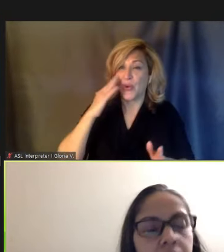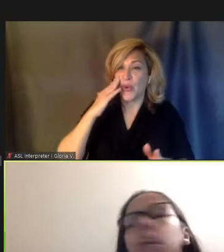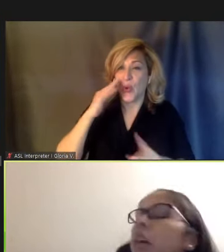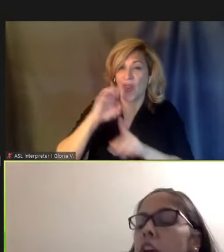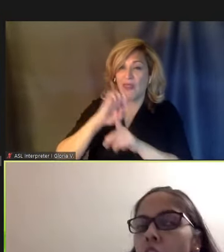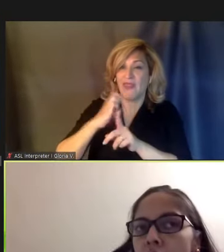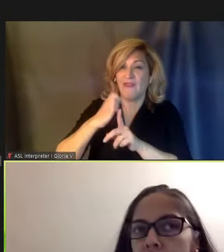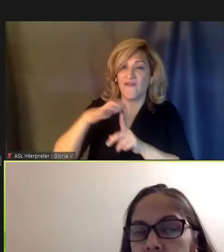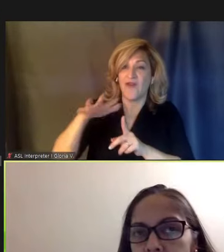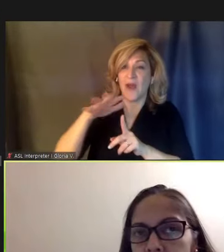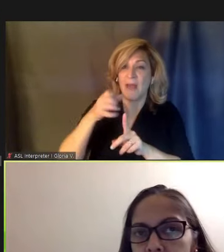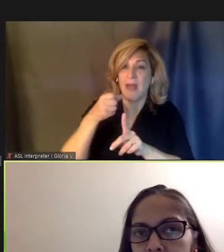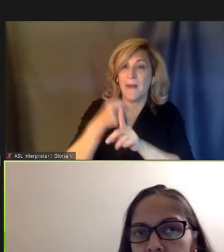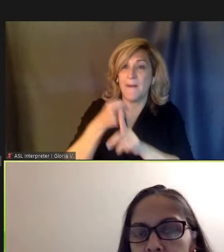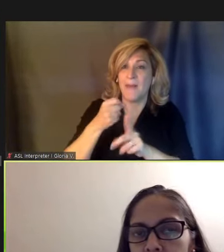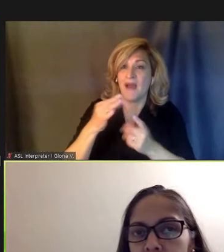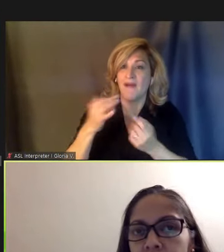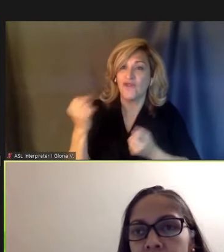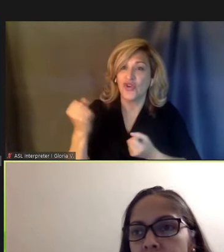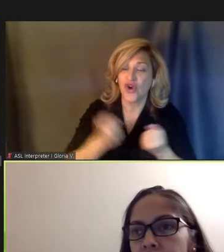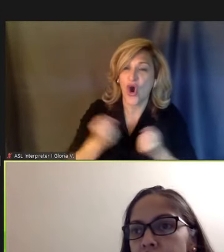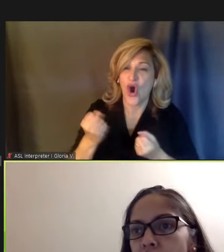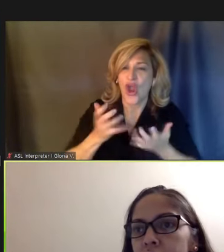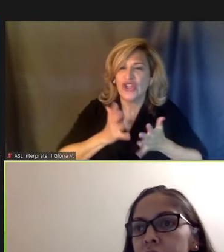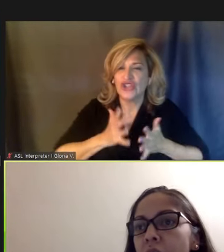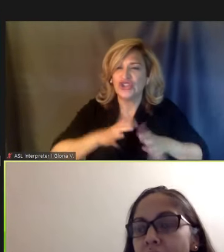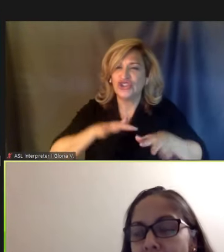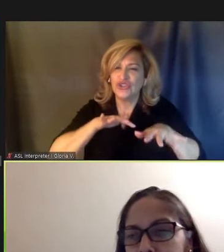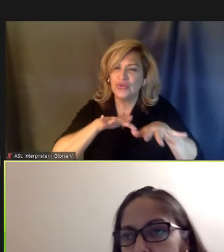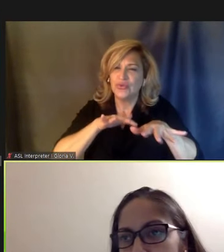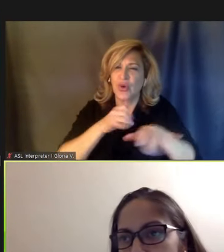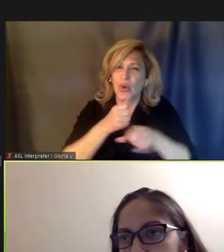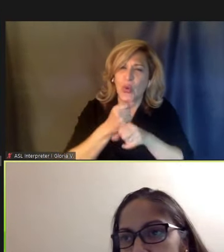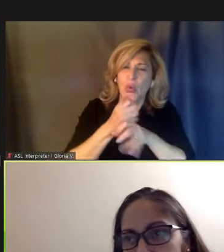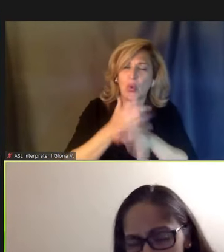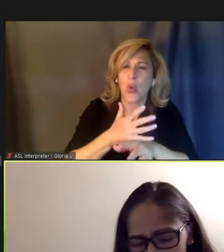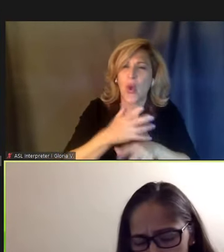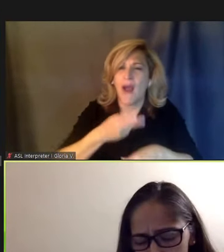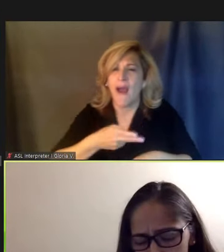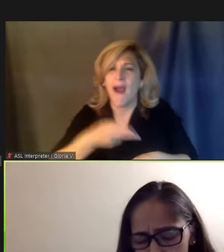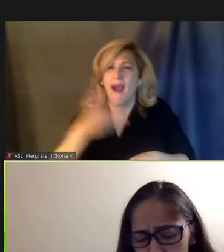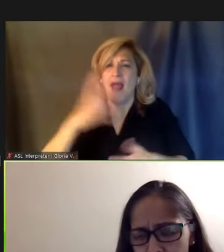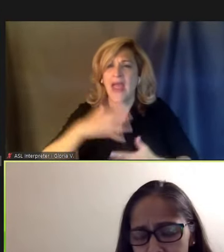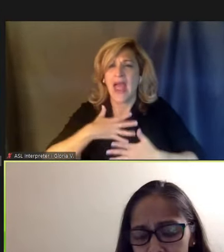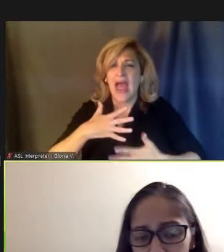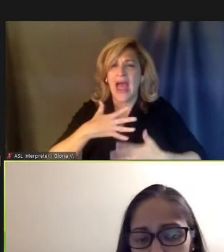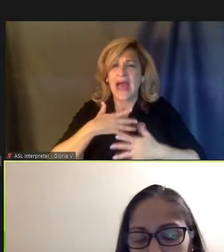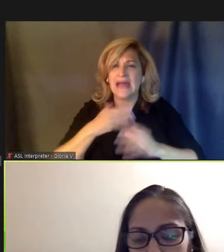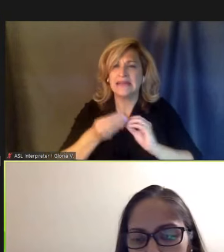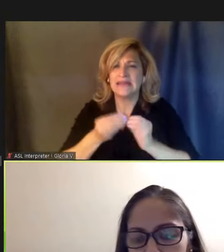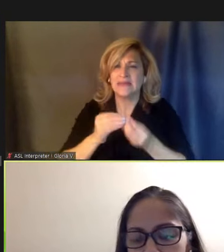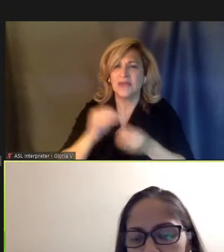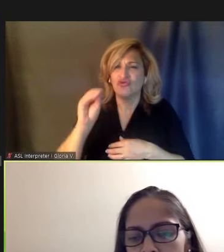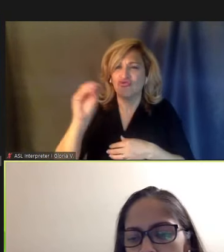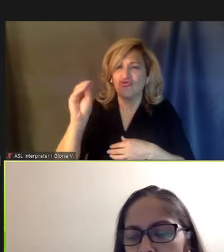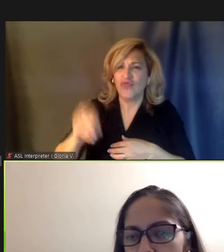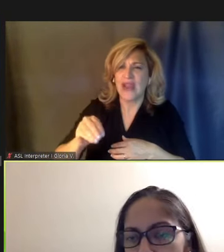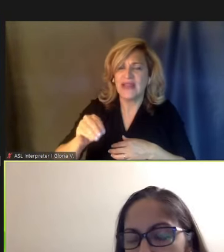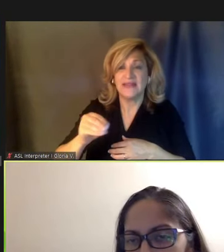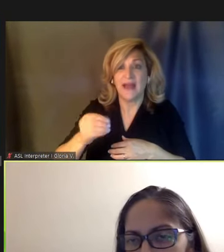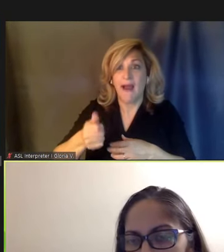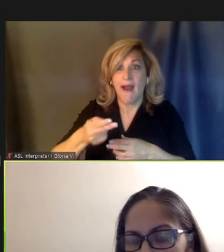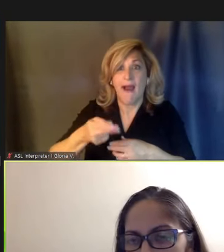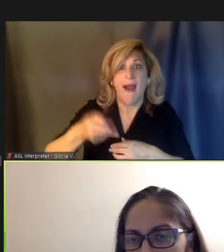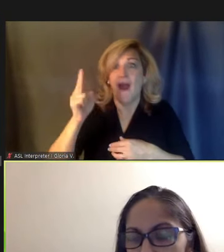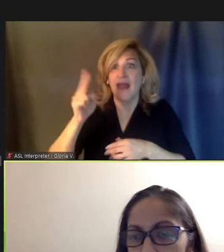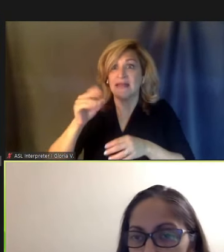of cars and congestion has caused high asthma rates, some of the highest in the country. If we